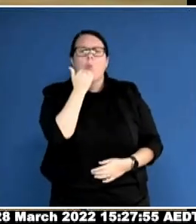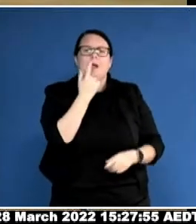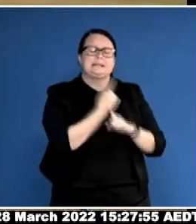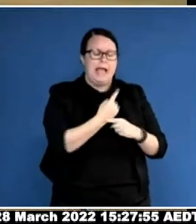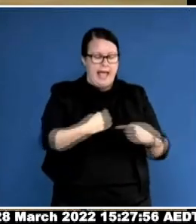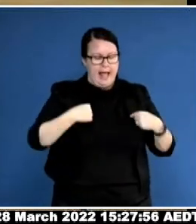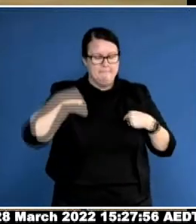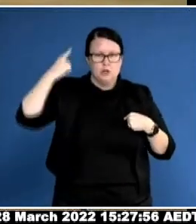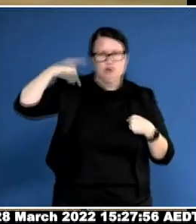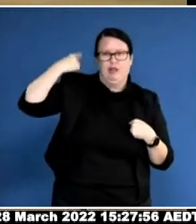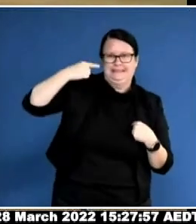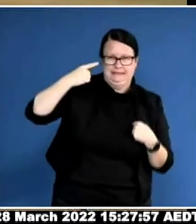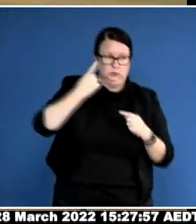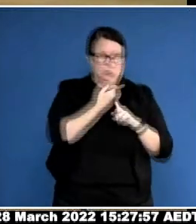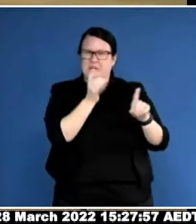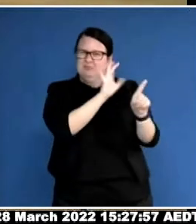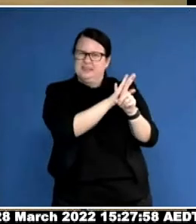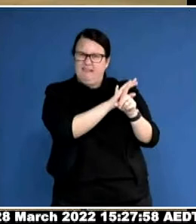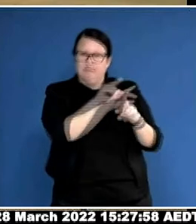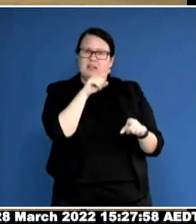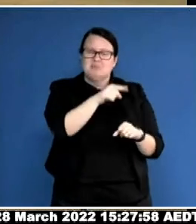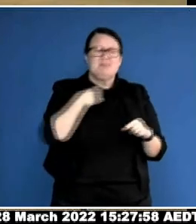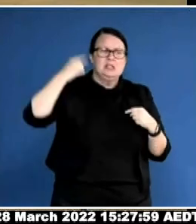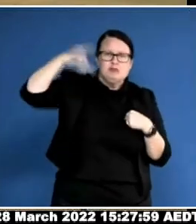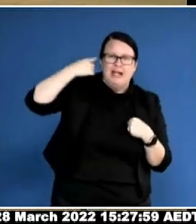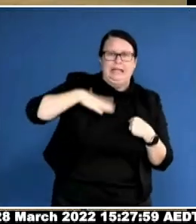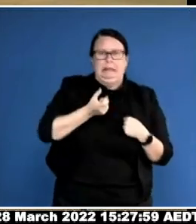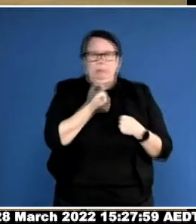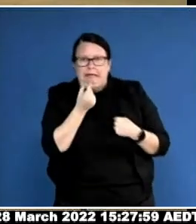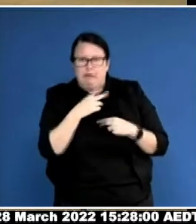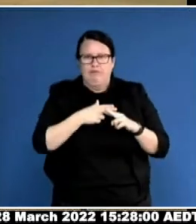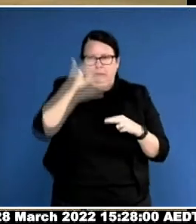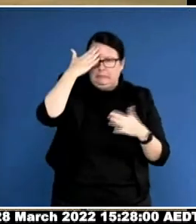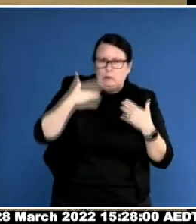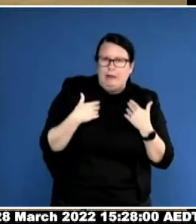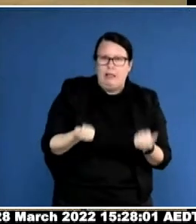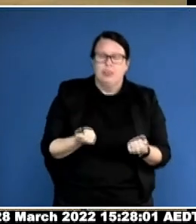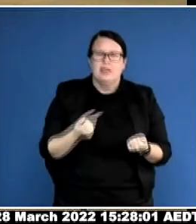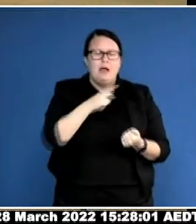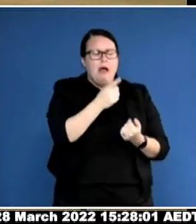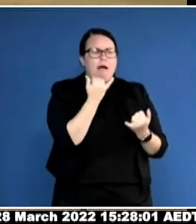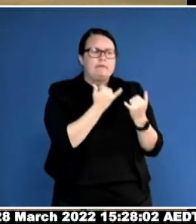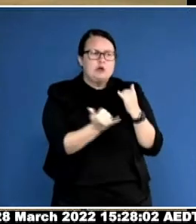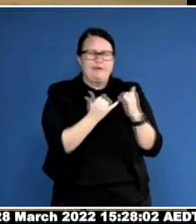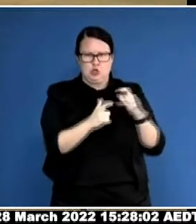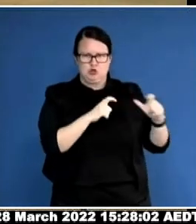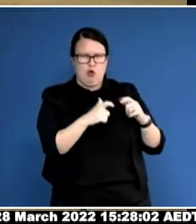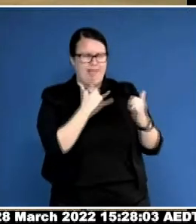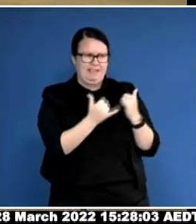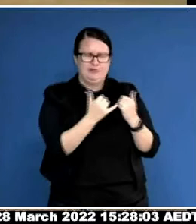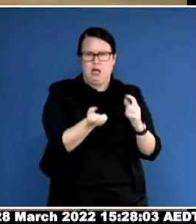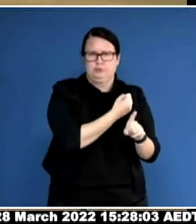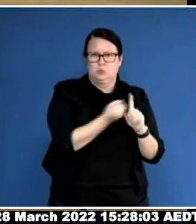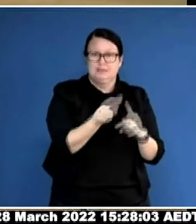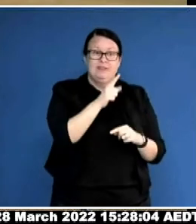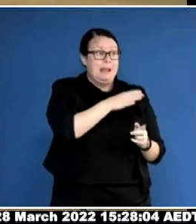was crazy and told me he was taking medication. He was abusive and controlling. He moved into the house next